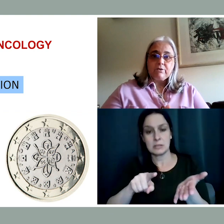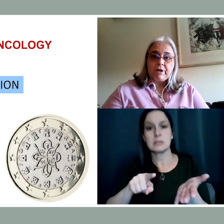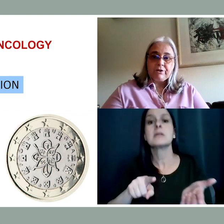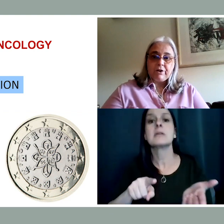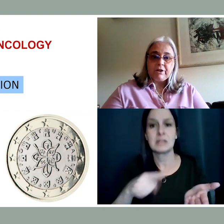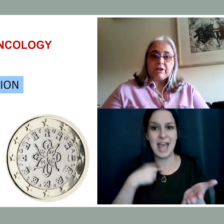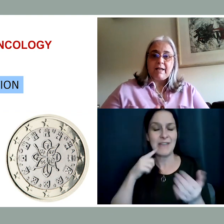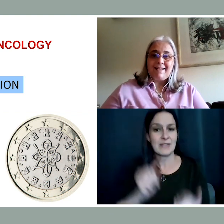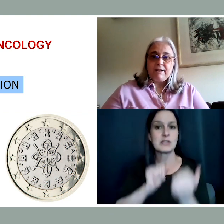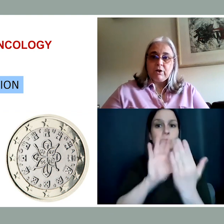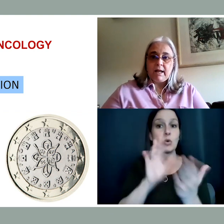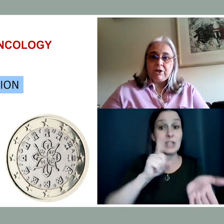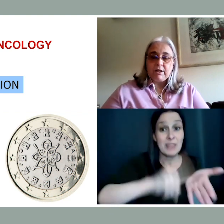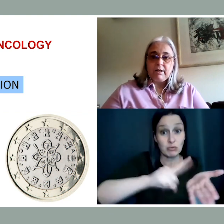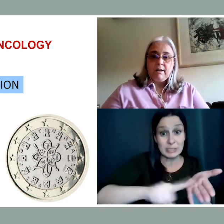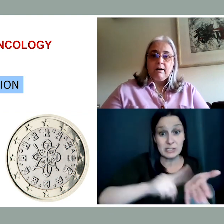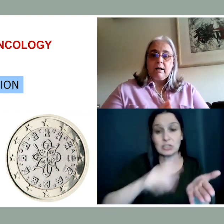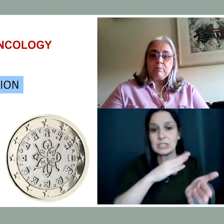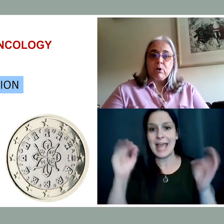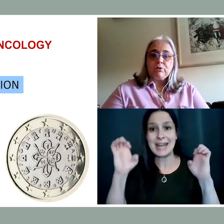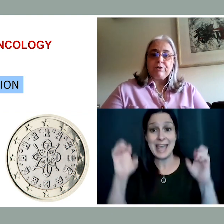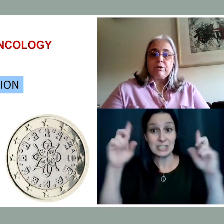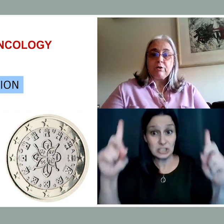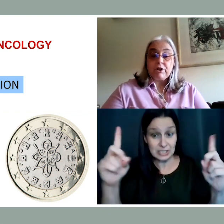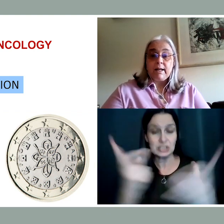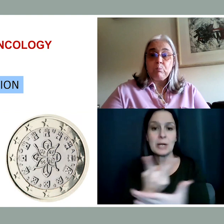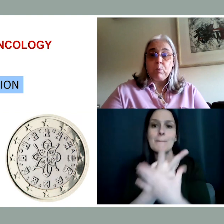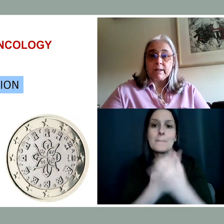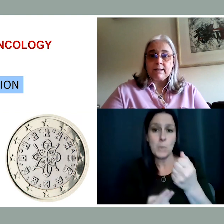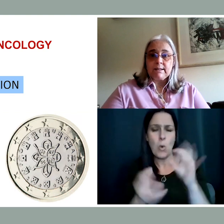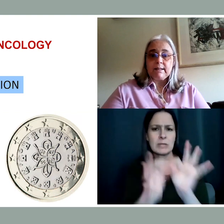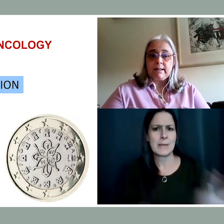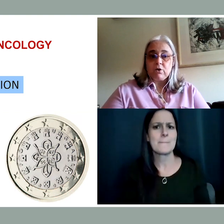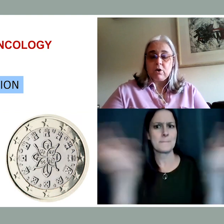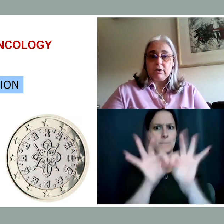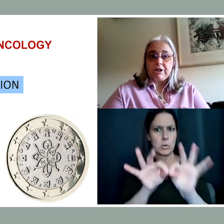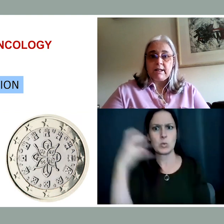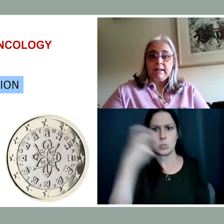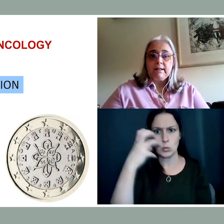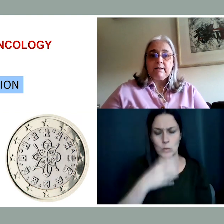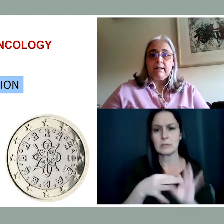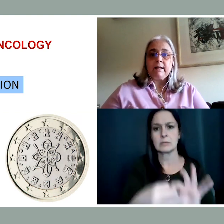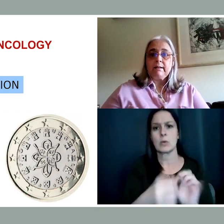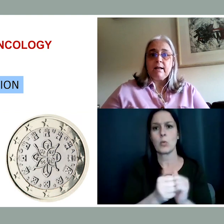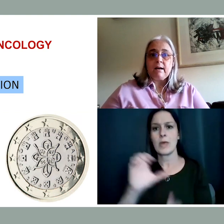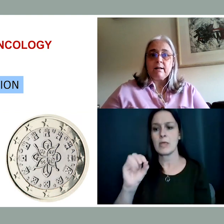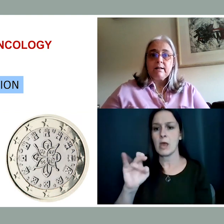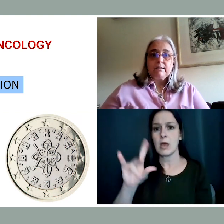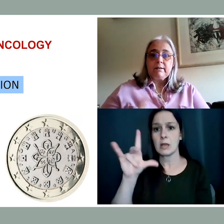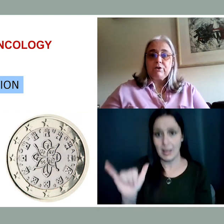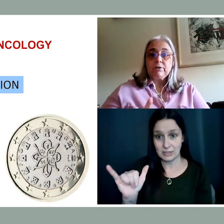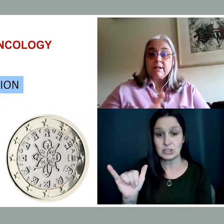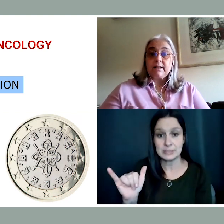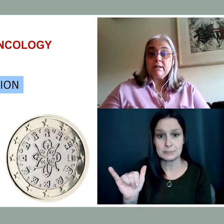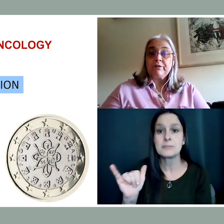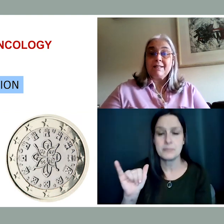that research and education are both crucially important in oncology. They are